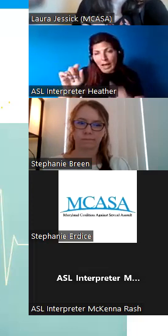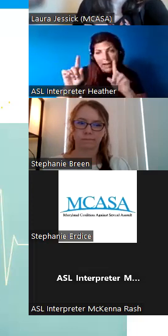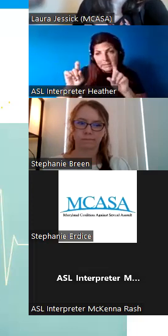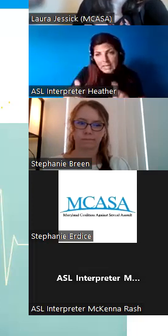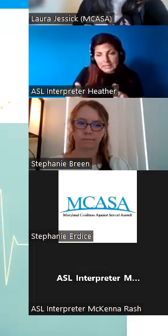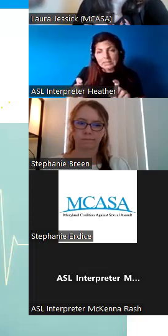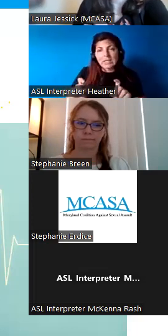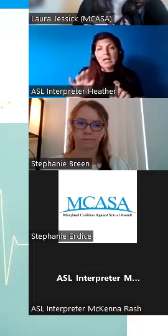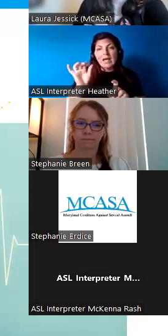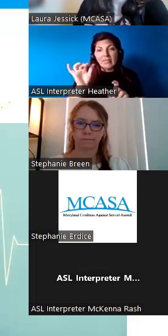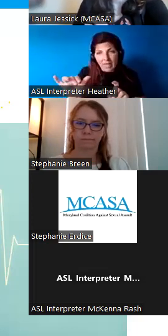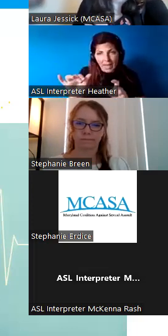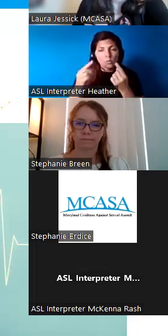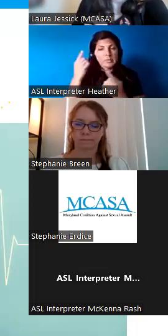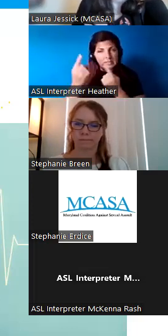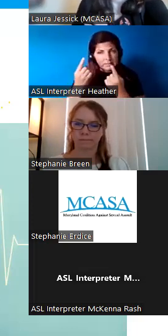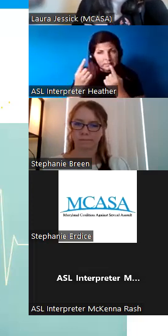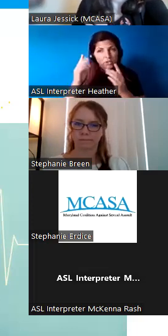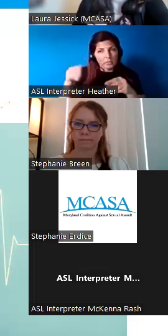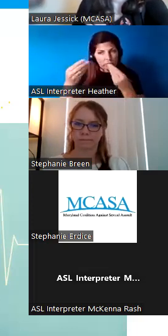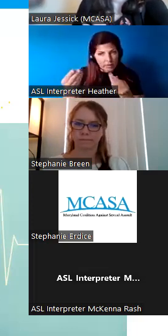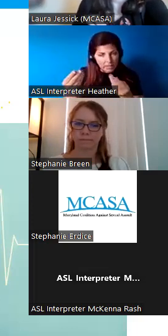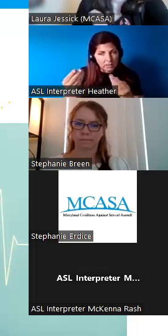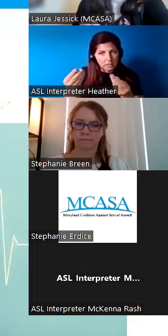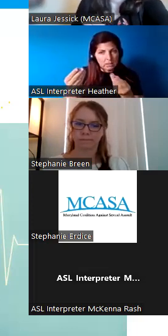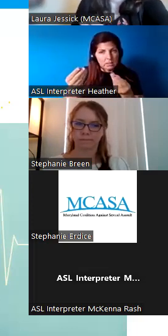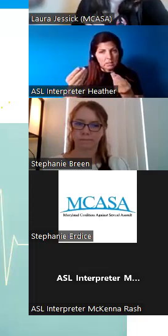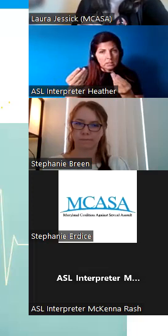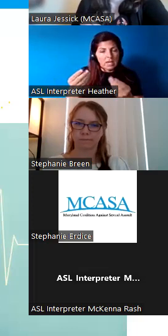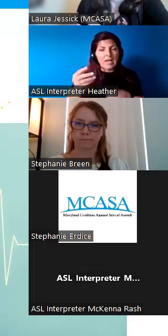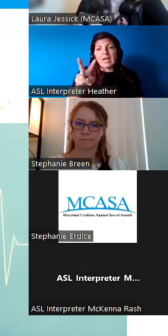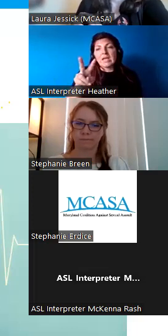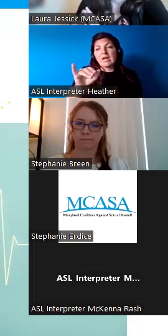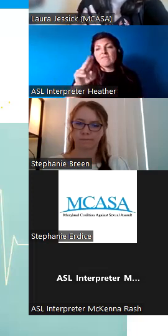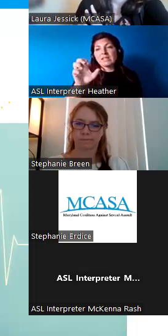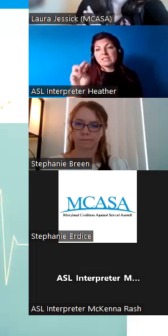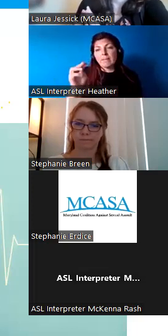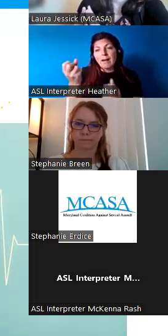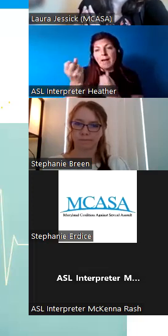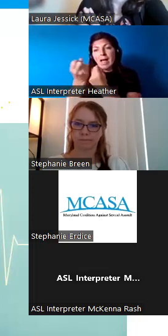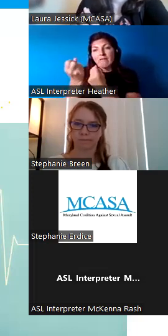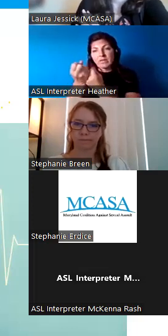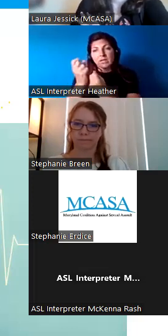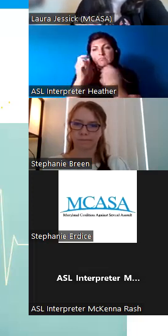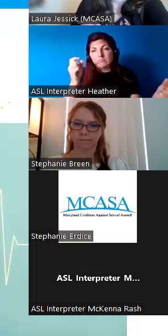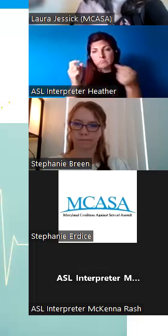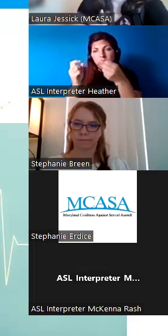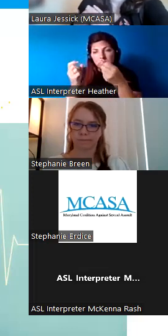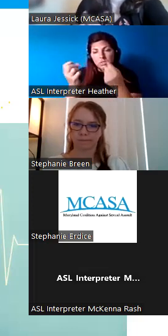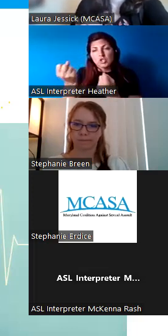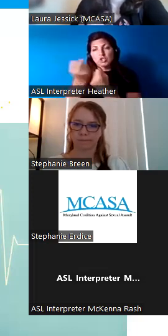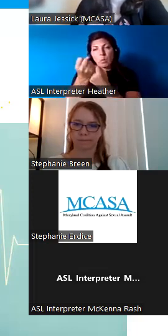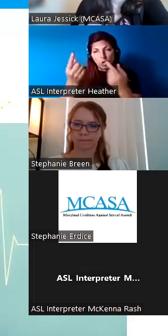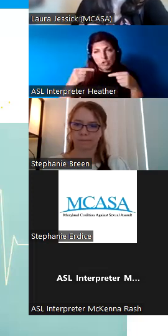will be considered and provided. And a victim advocate should still be offered to provide support during the